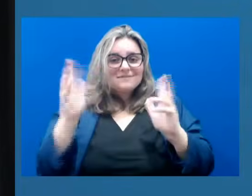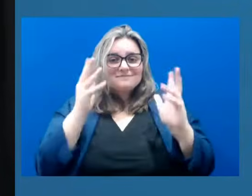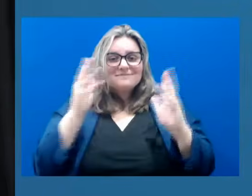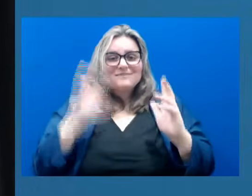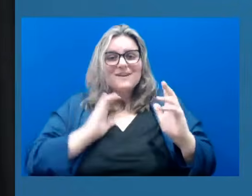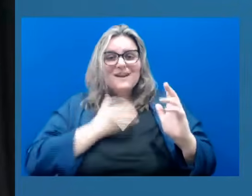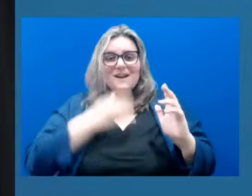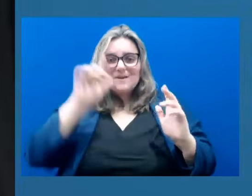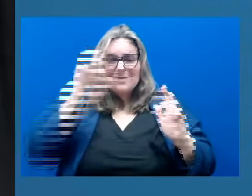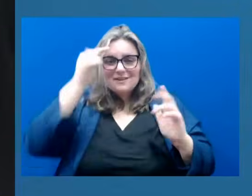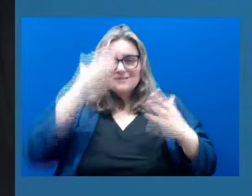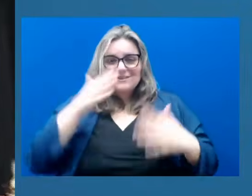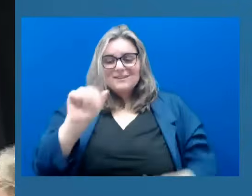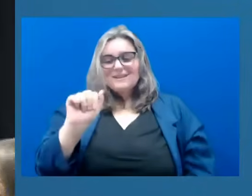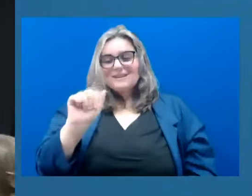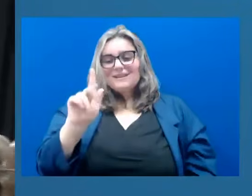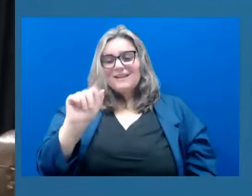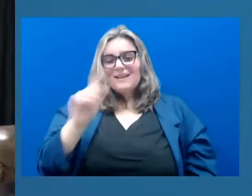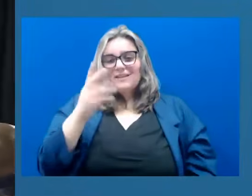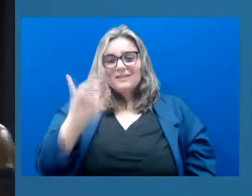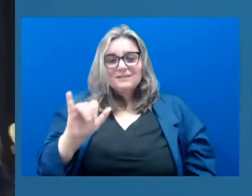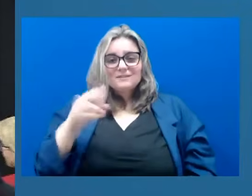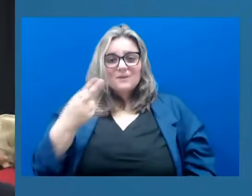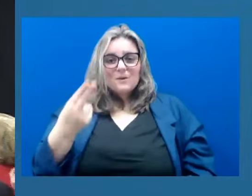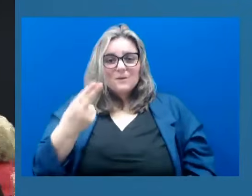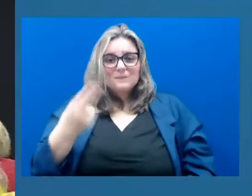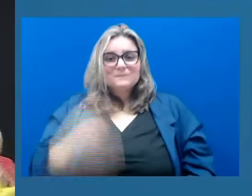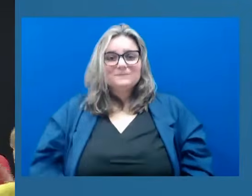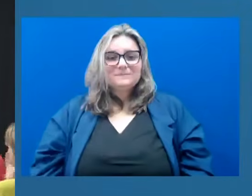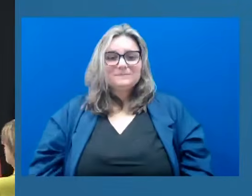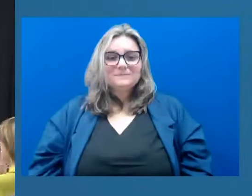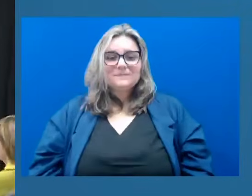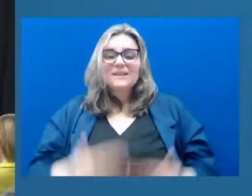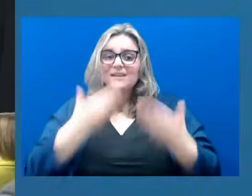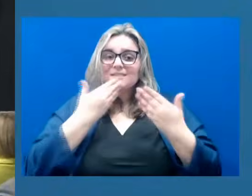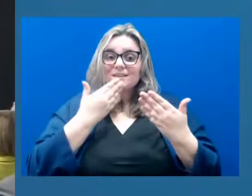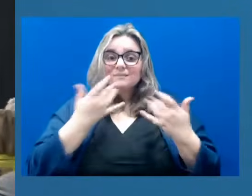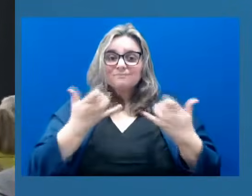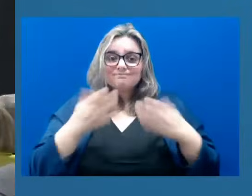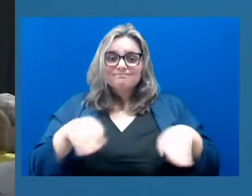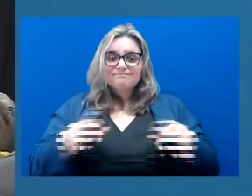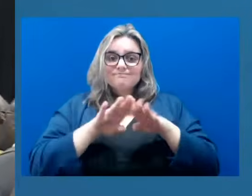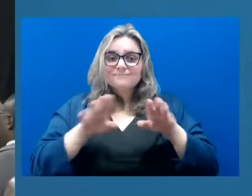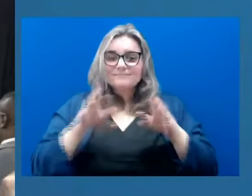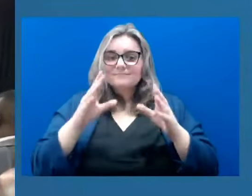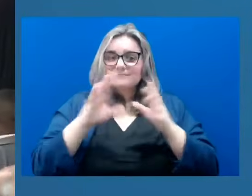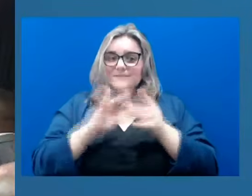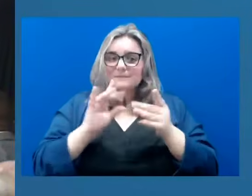Thank you. That concludes our speaking program.